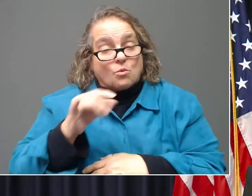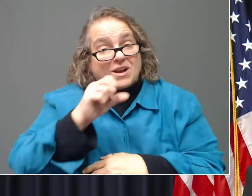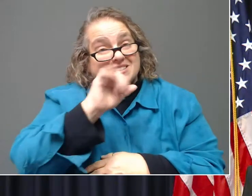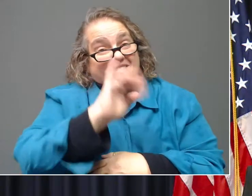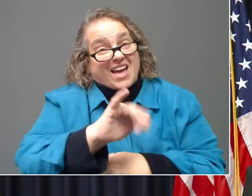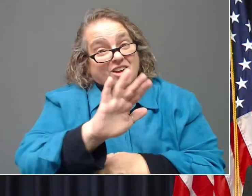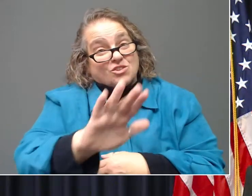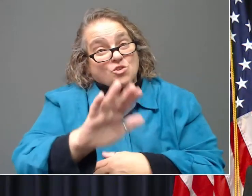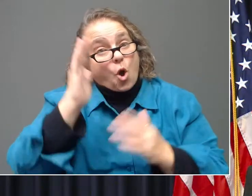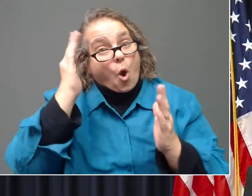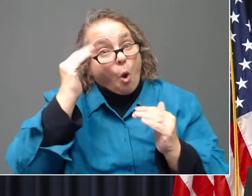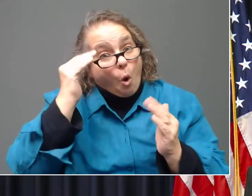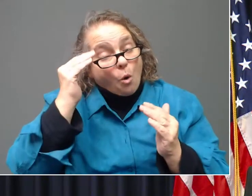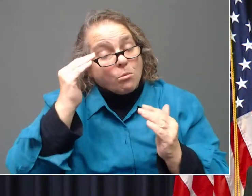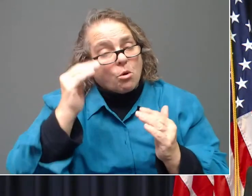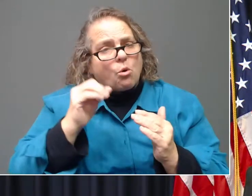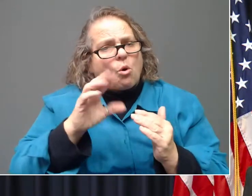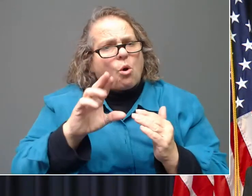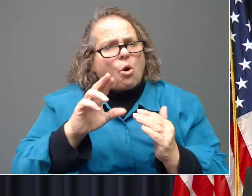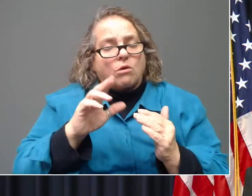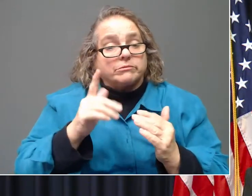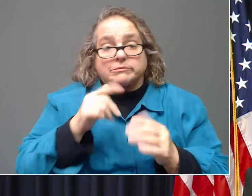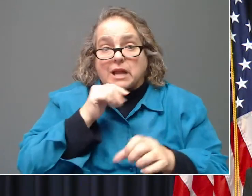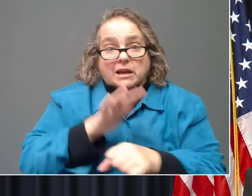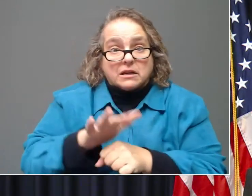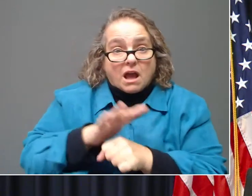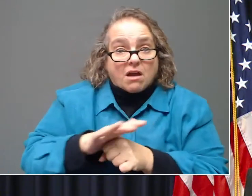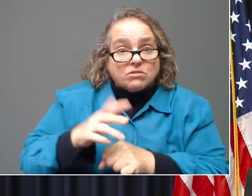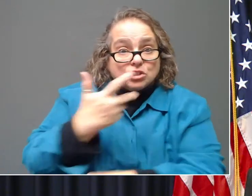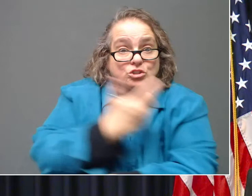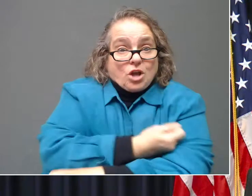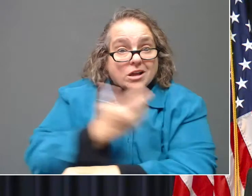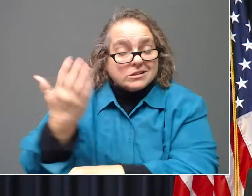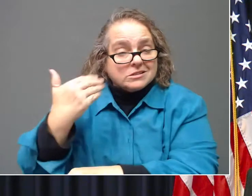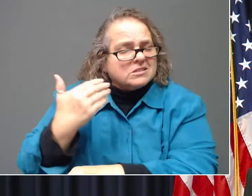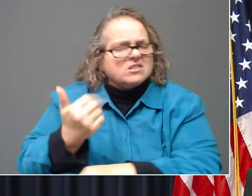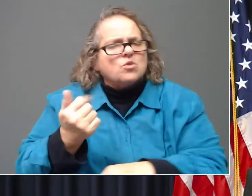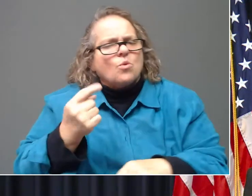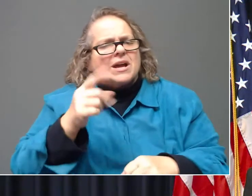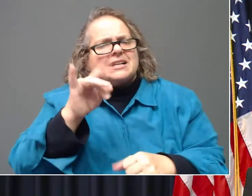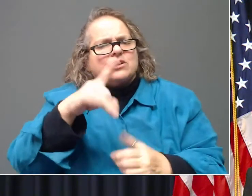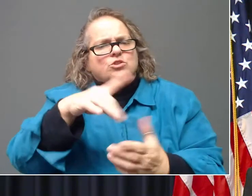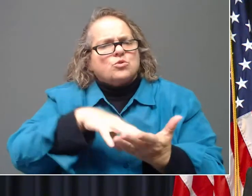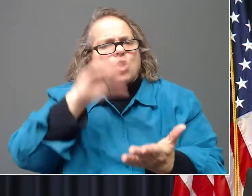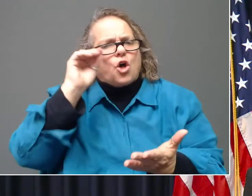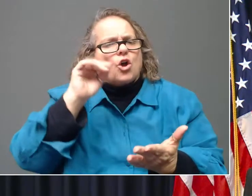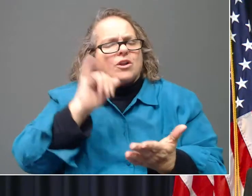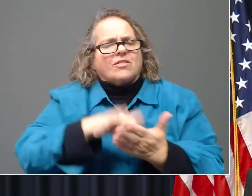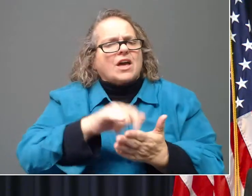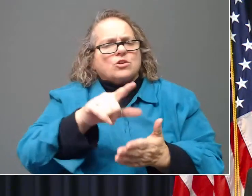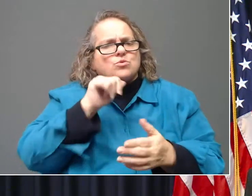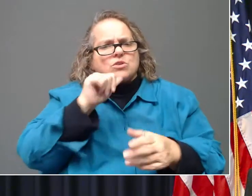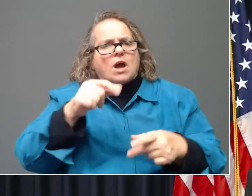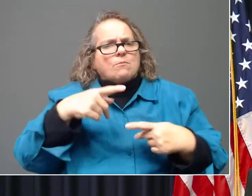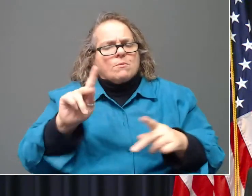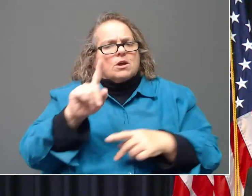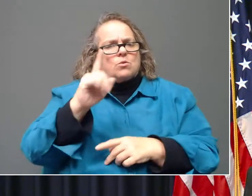And given the supply constraints, was there something that you learned in the last couple of weeks that just didn't make that possible at the beginning of